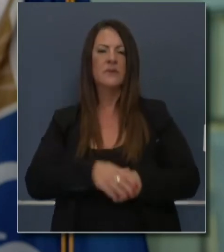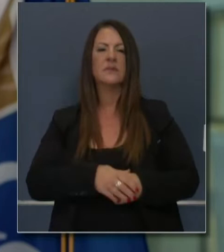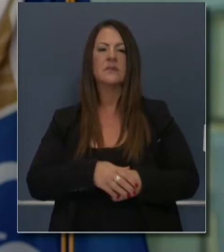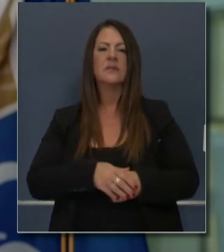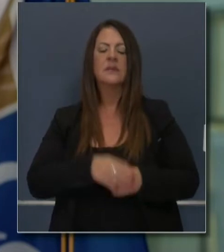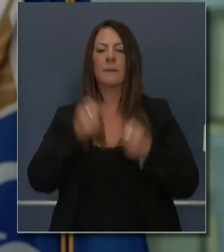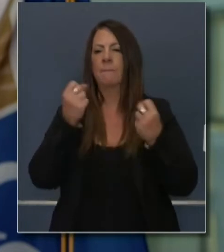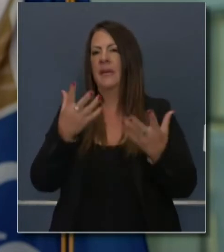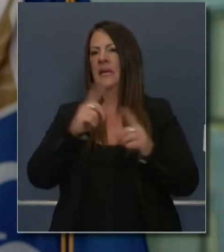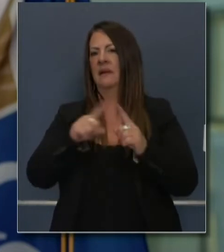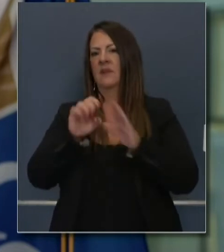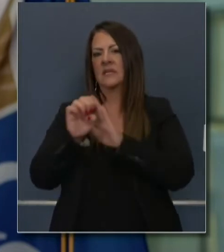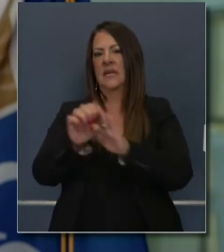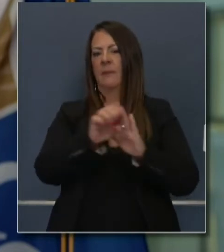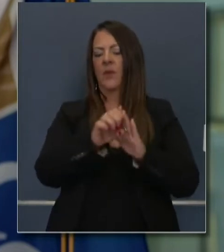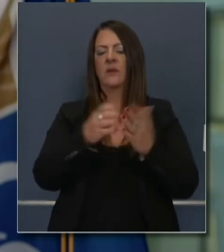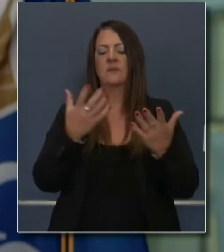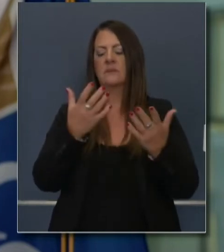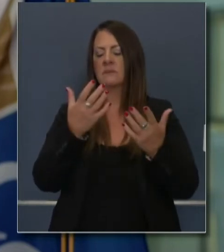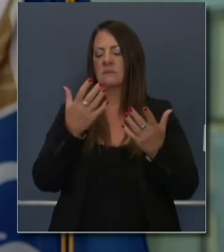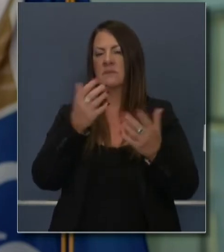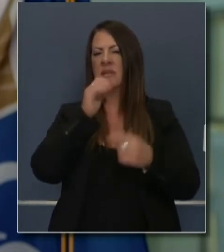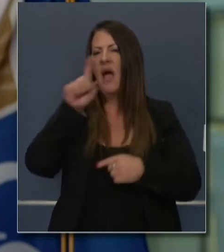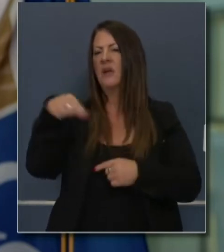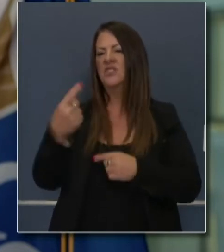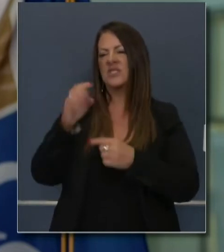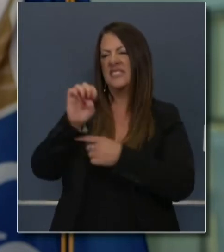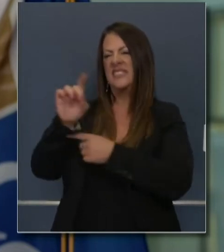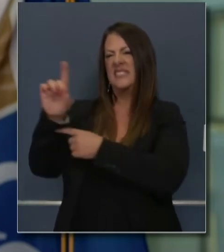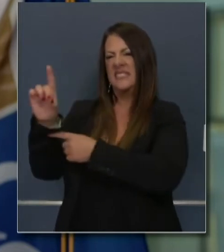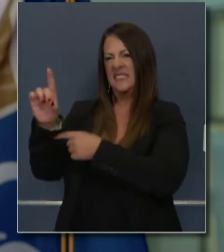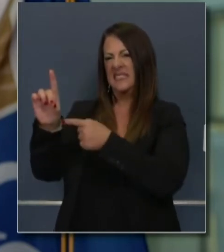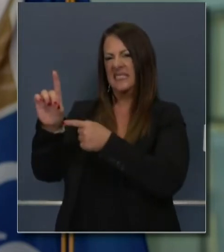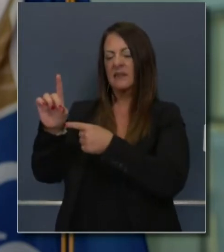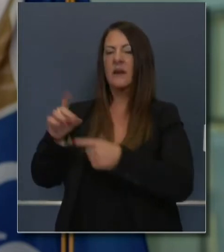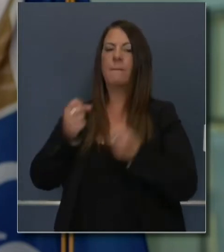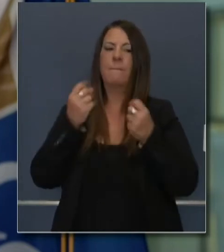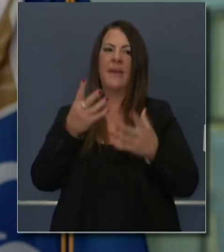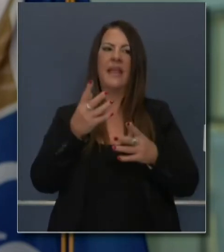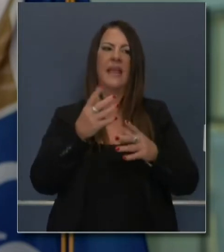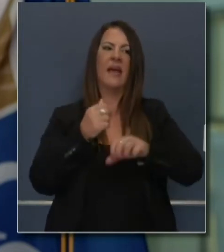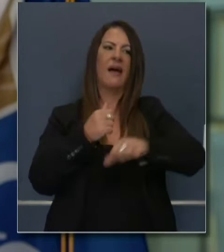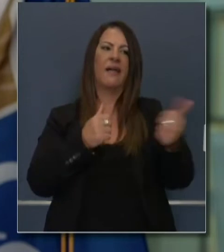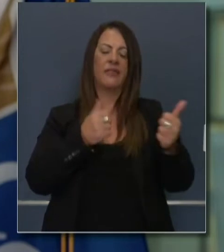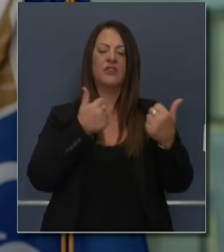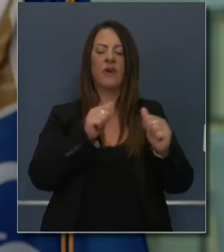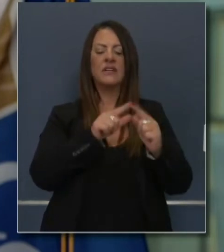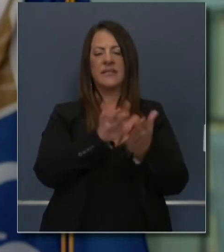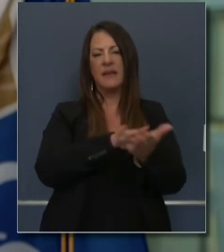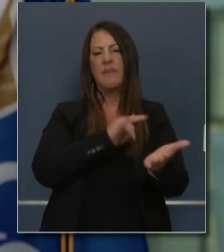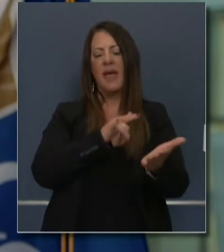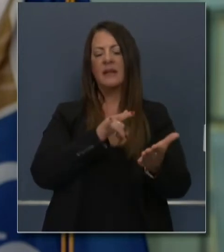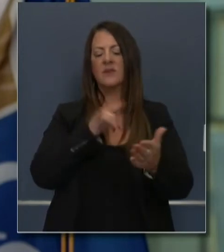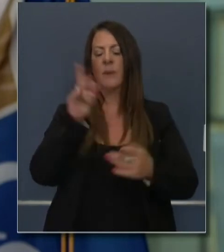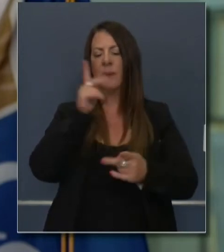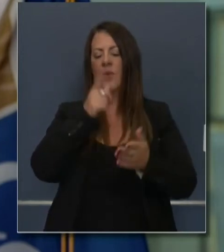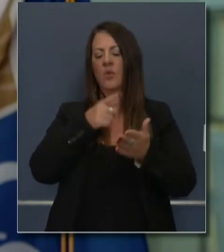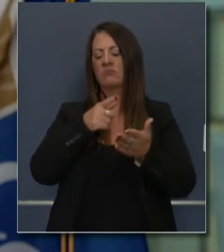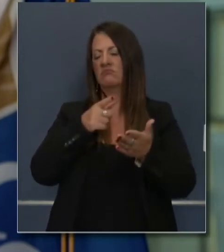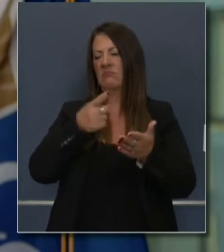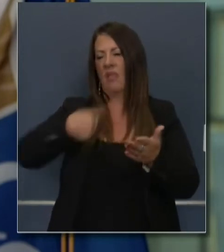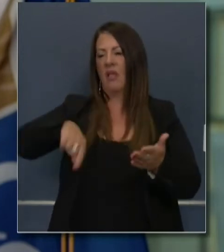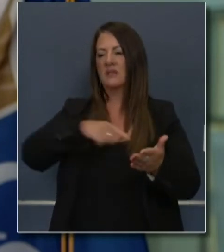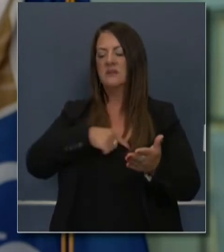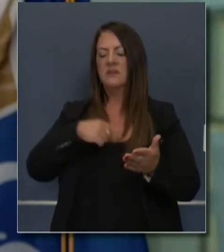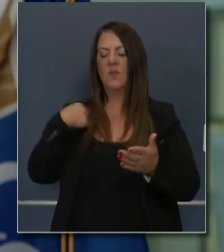of examples of people across the spectrum, not just at EDD, that try to take advantage of taxpayers, take advantage of